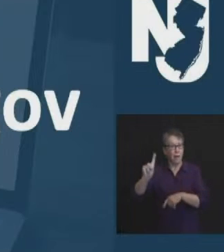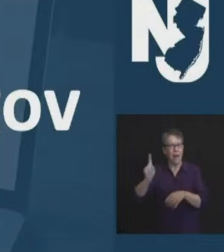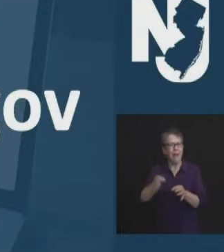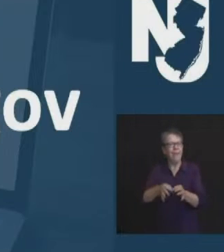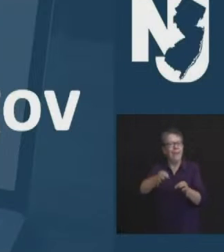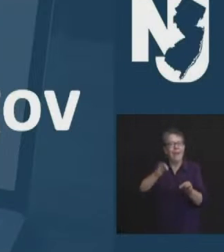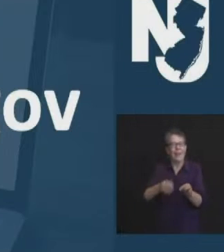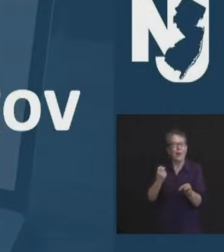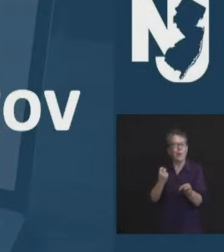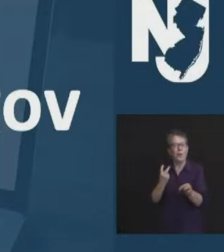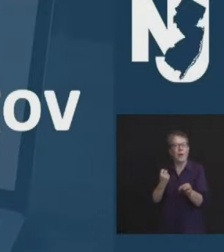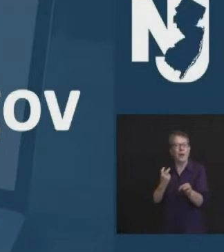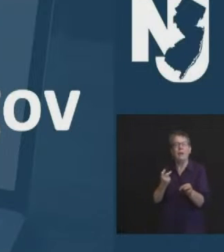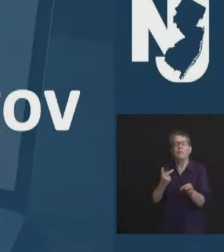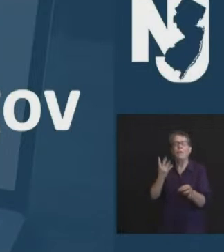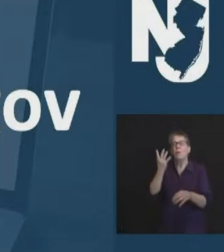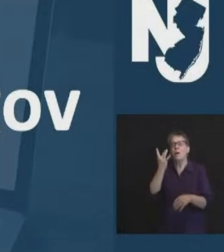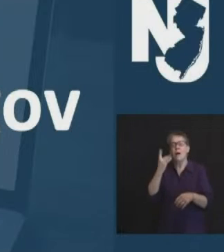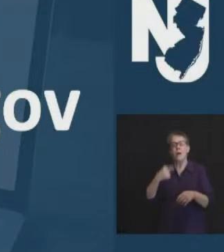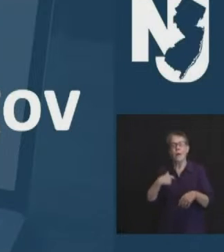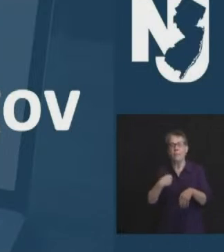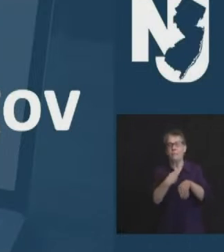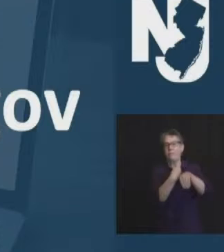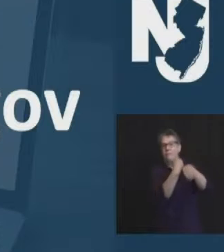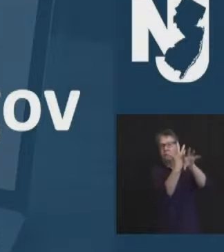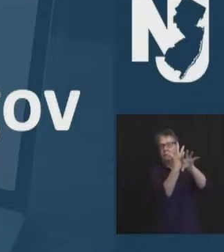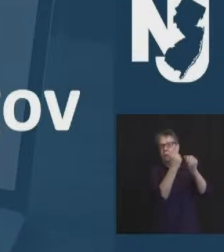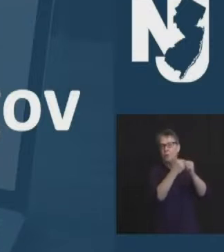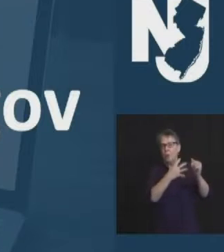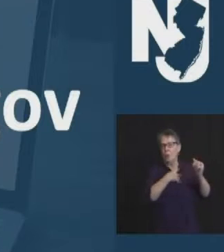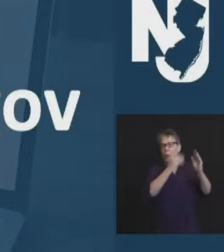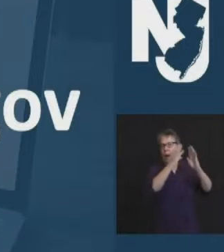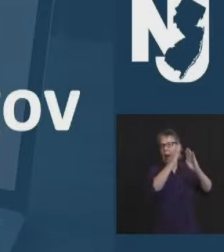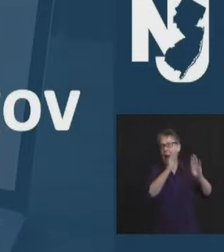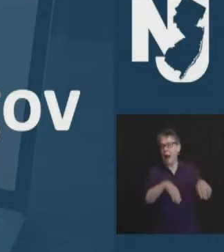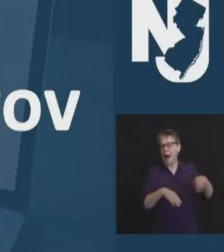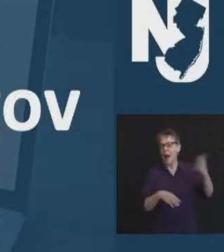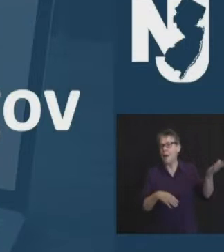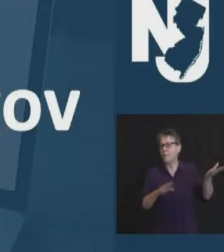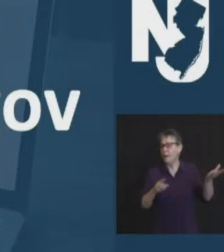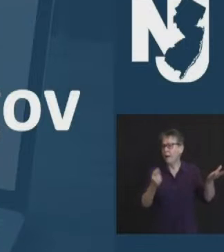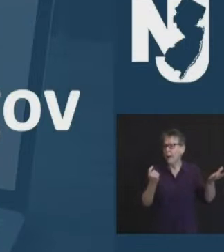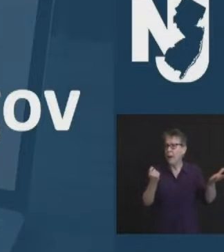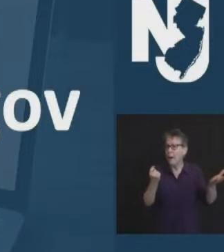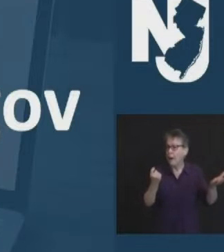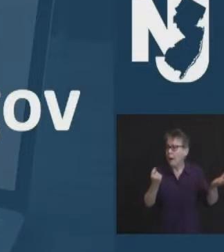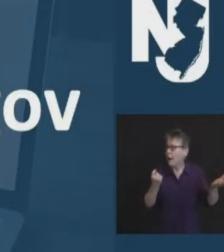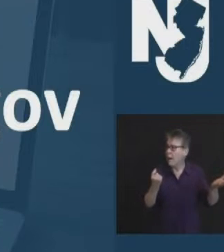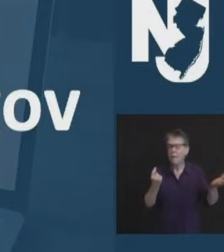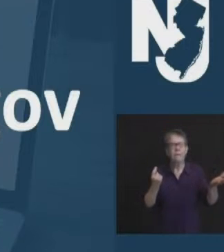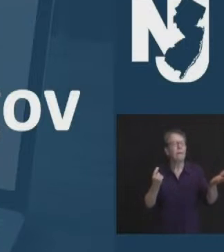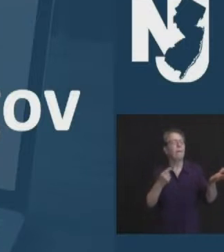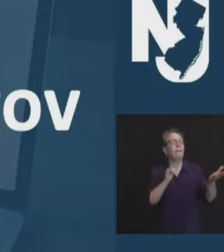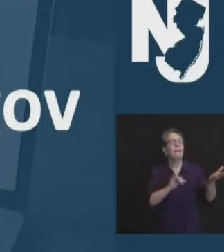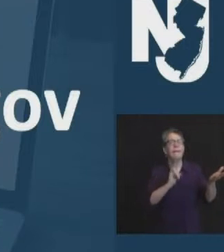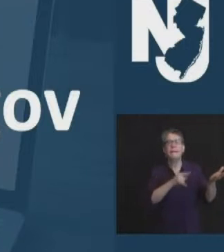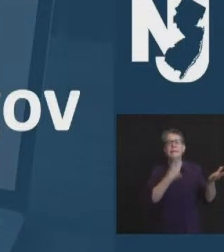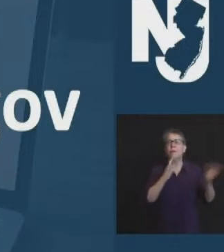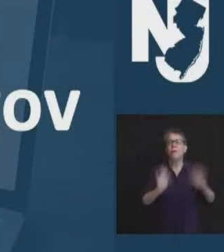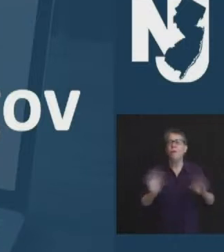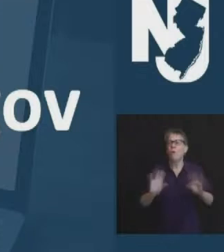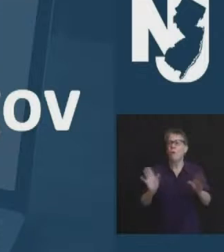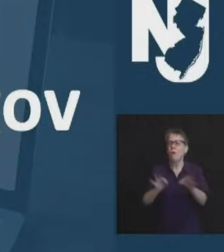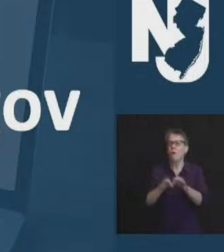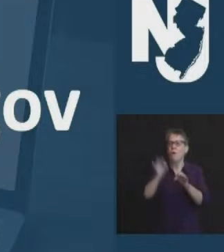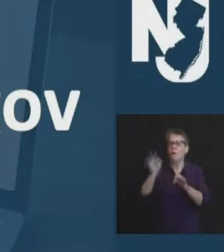vaccinations. That got pushed actually at the last minute to tomorrow. So when we regather on Wednesday, we'll have